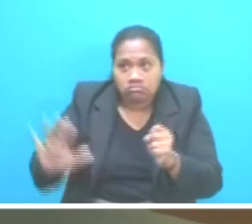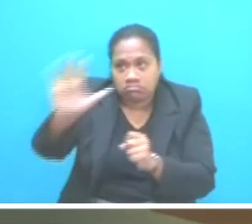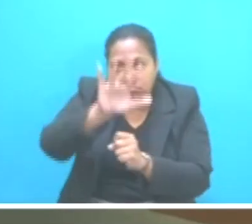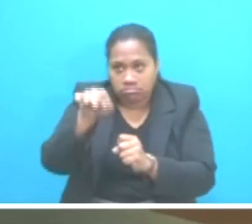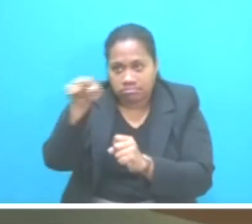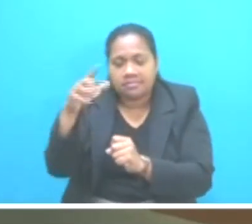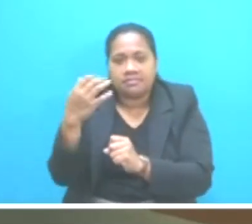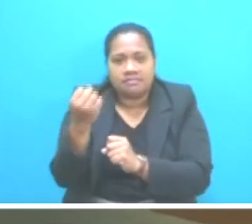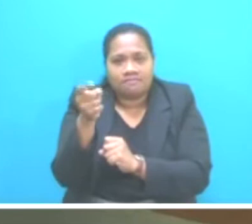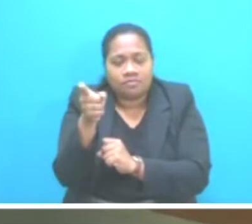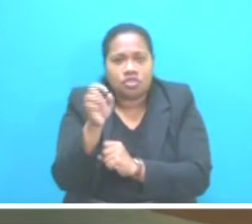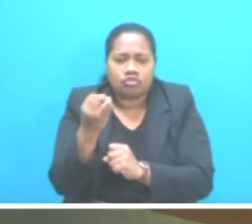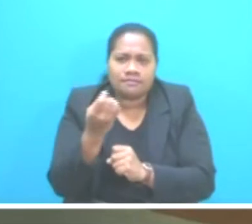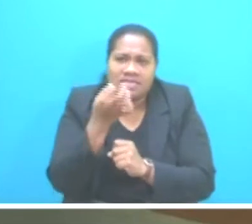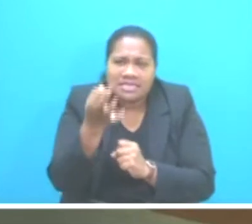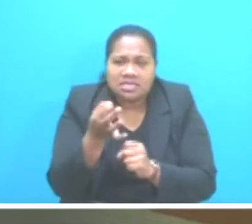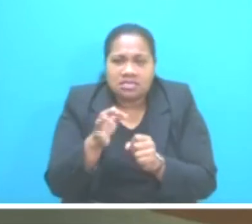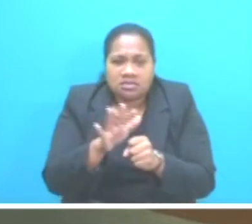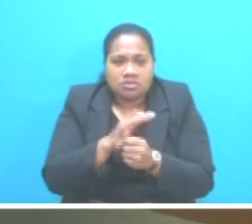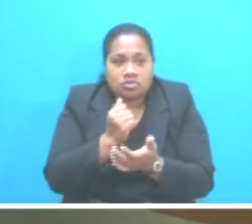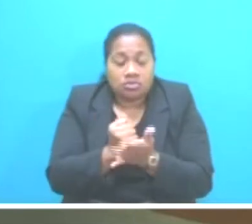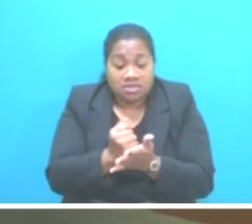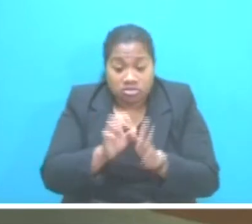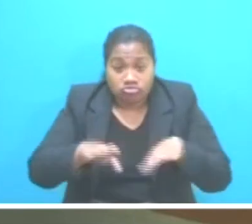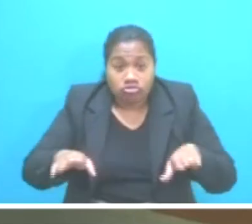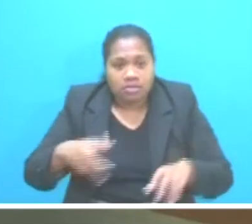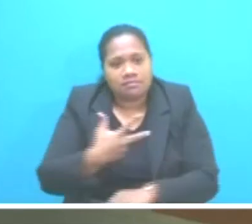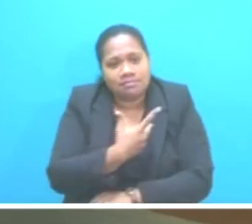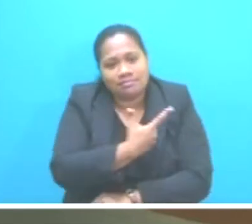ensure their children are vaccinated against measles.